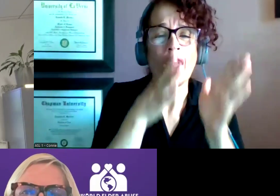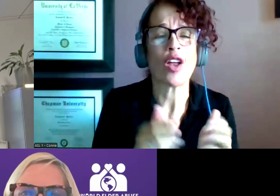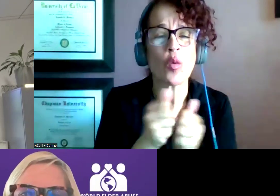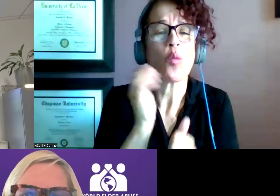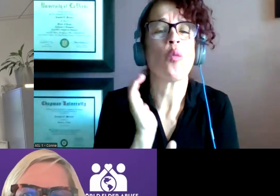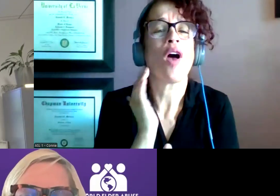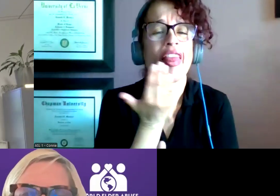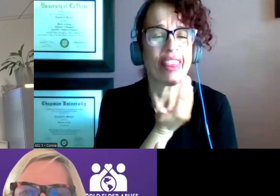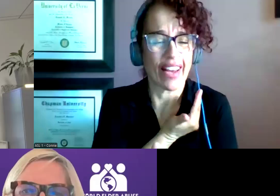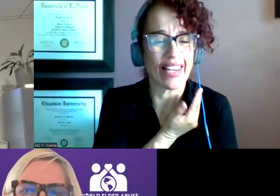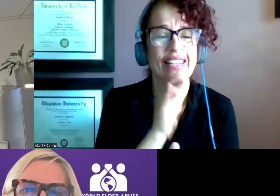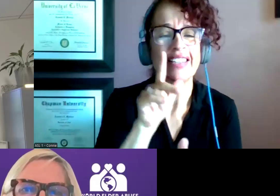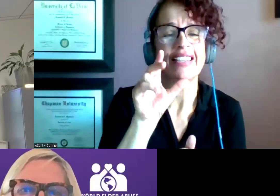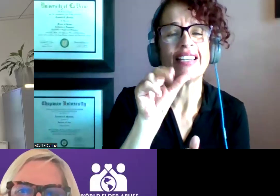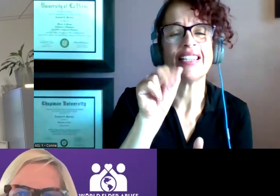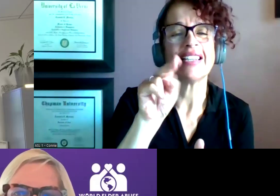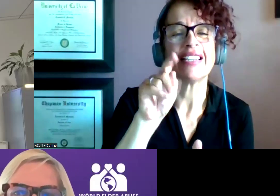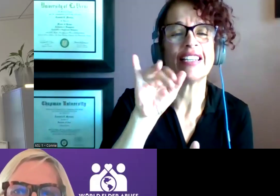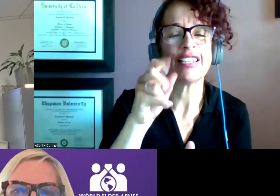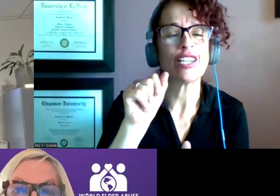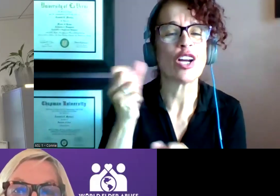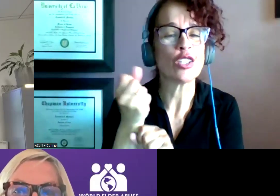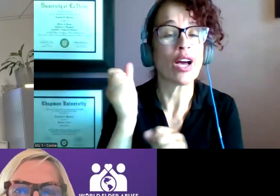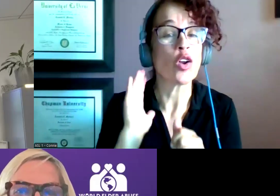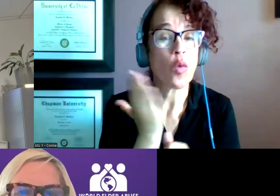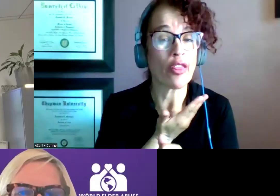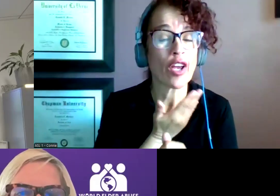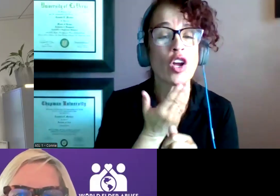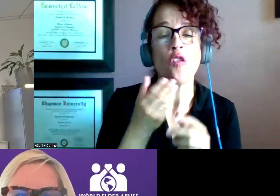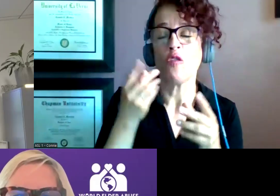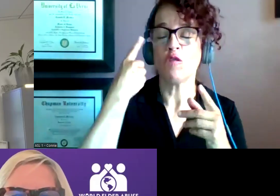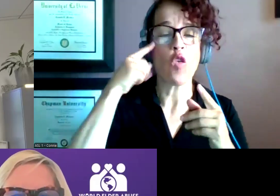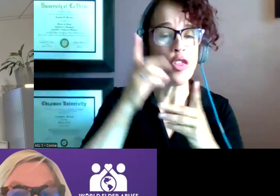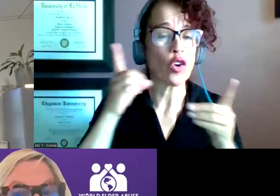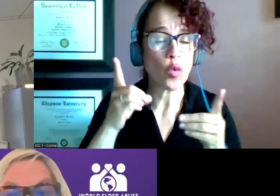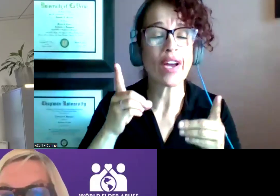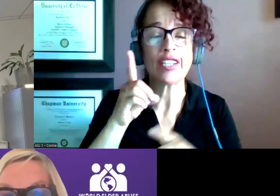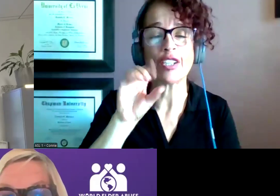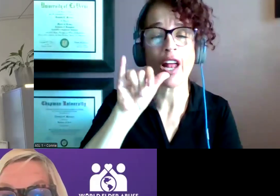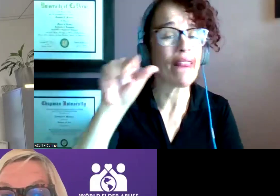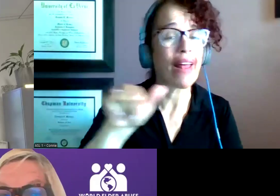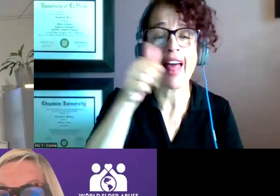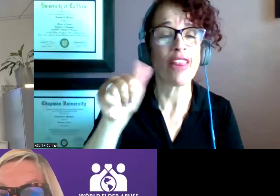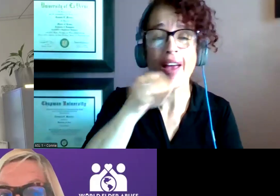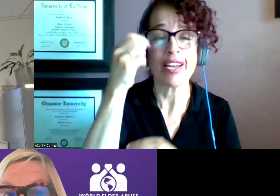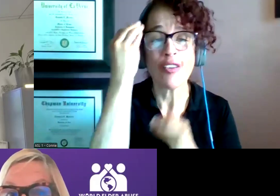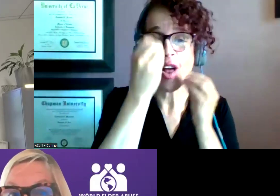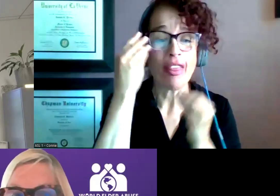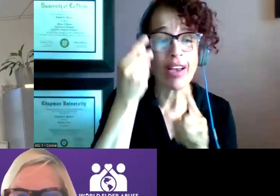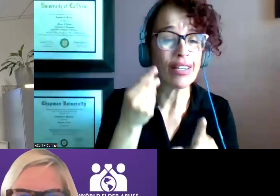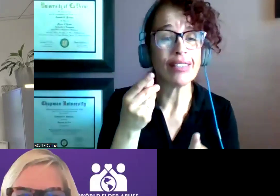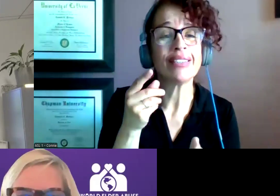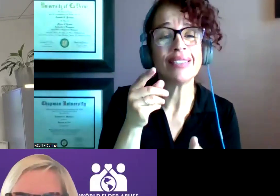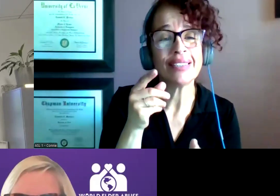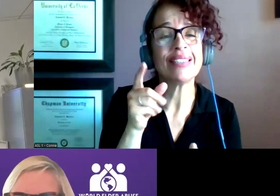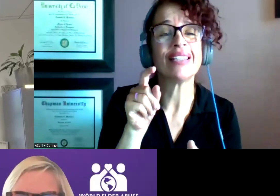today, Joseph Billingsley and Anastasia Dodson, who are with us for the duration. So any other thoughts, final thoughts from you?